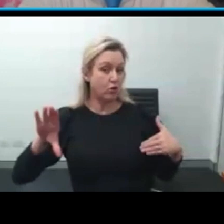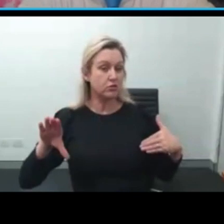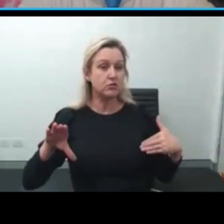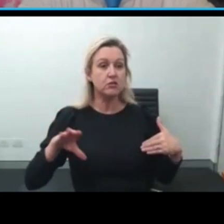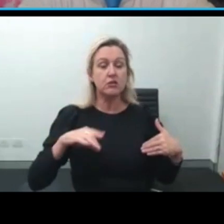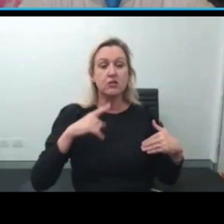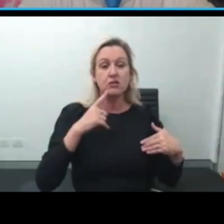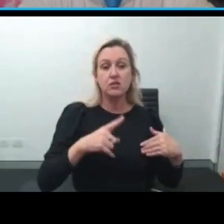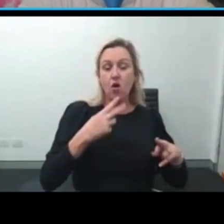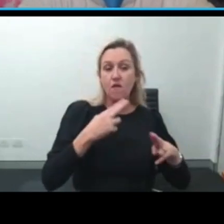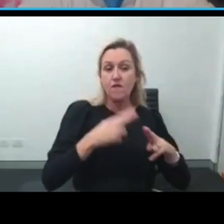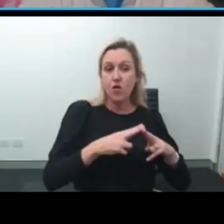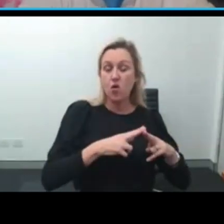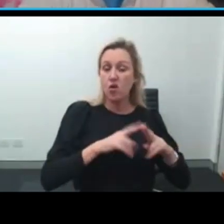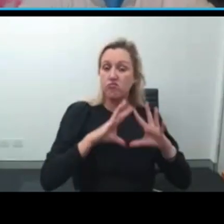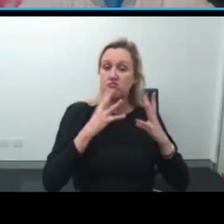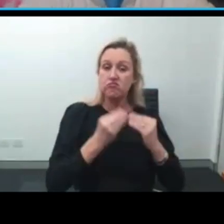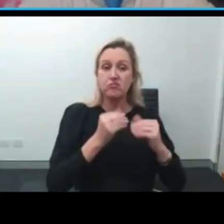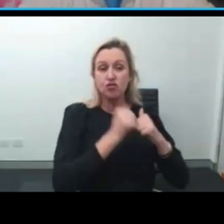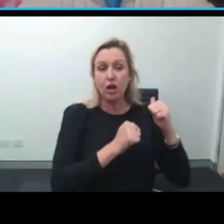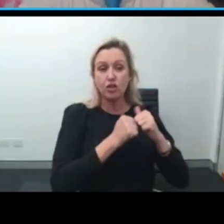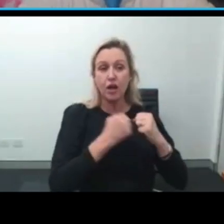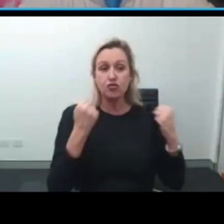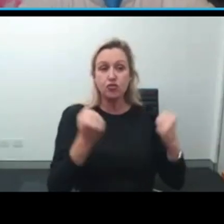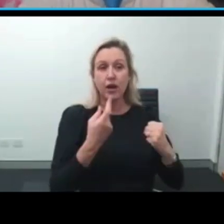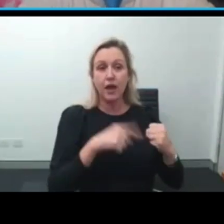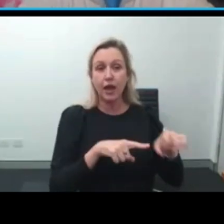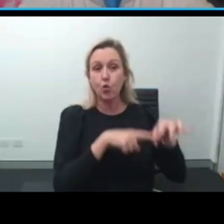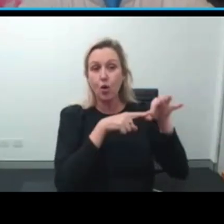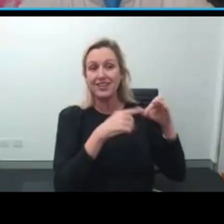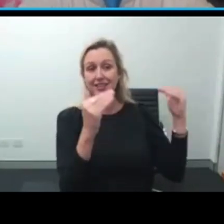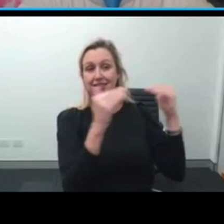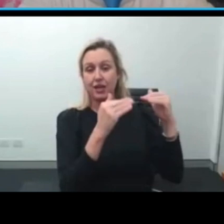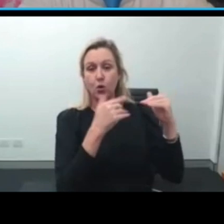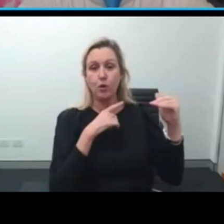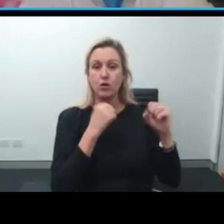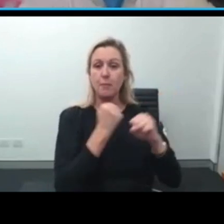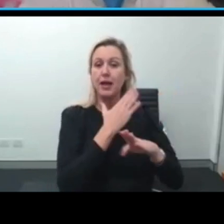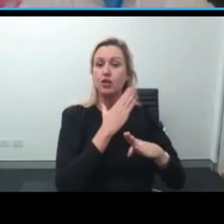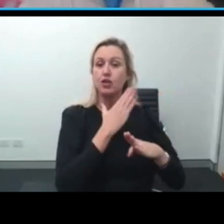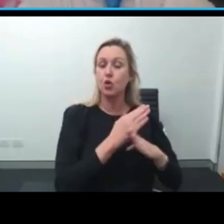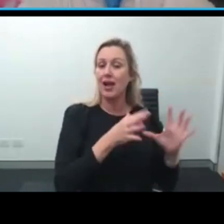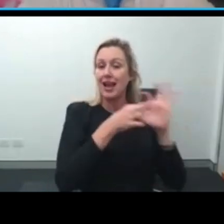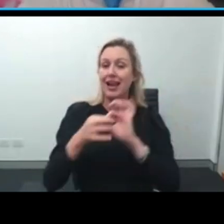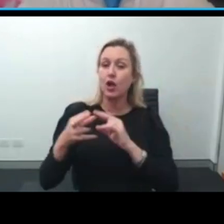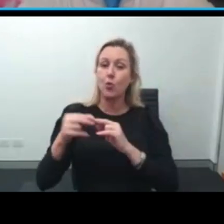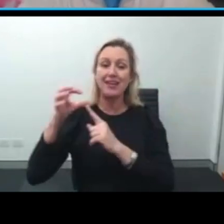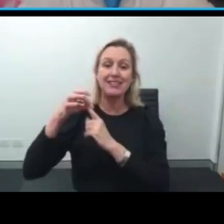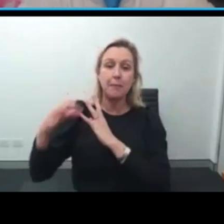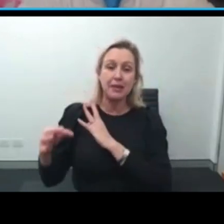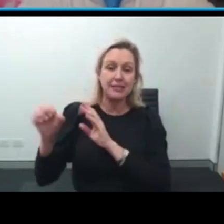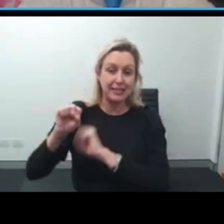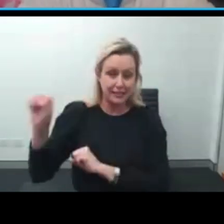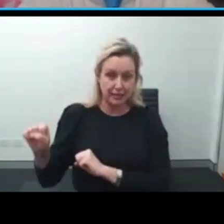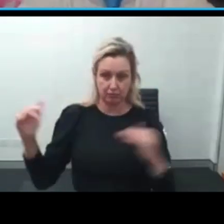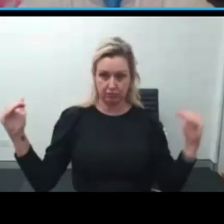overarching structure of the strength and quality standards, noting that we have bring that into alignment with the disability system. They noted